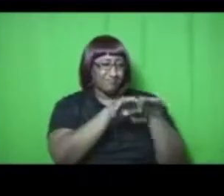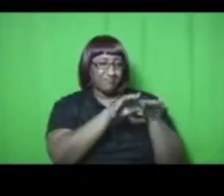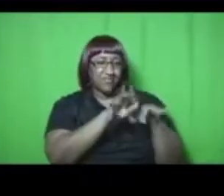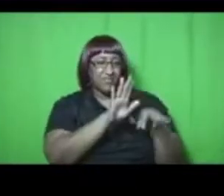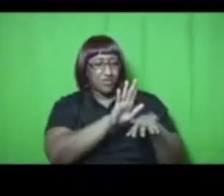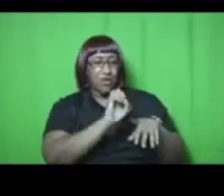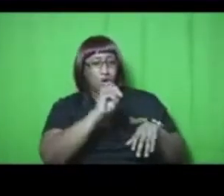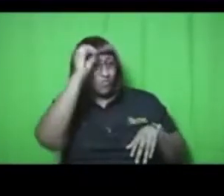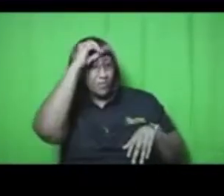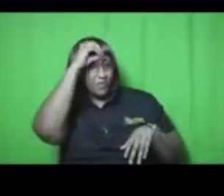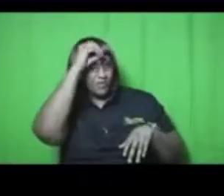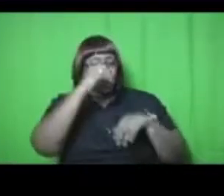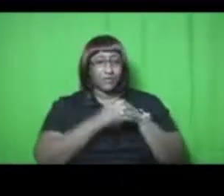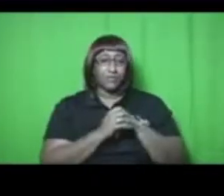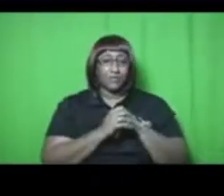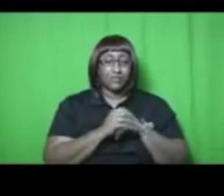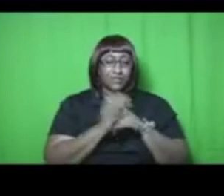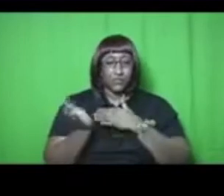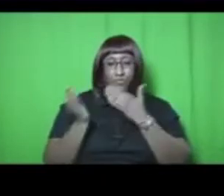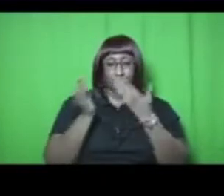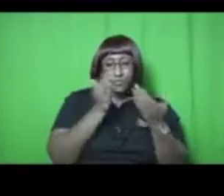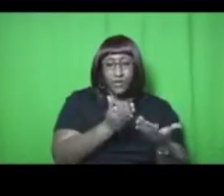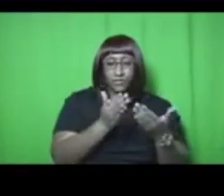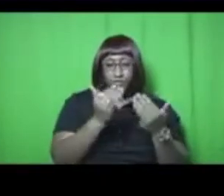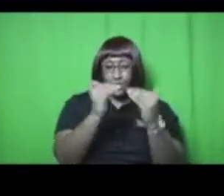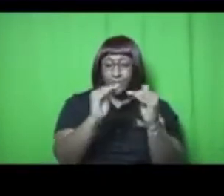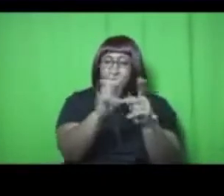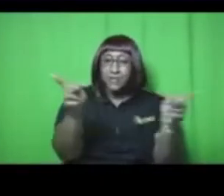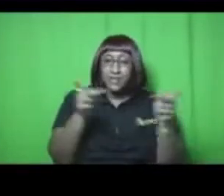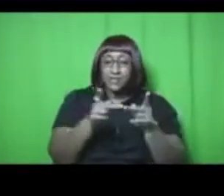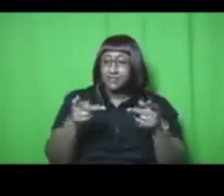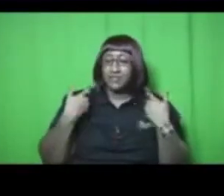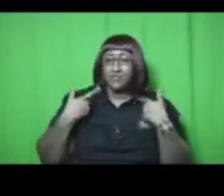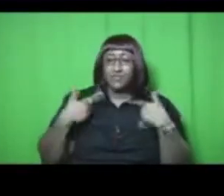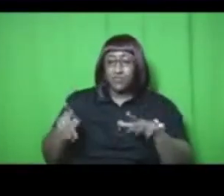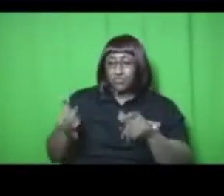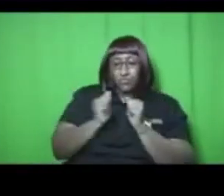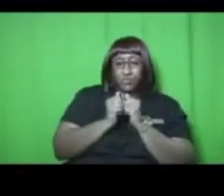what? I can confine you to a certain place because I don't want you with me.